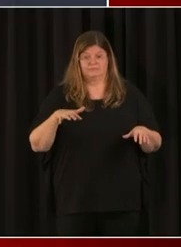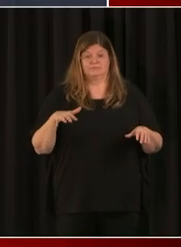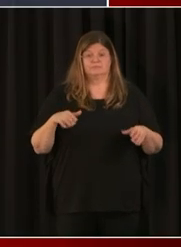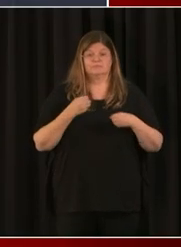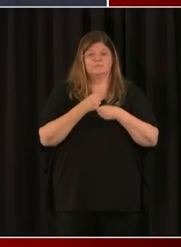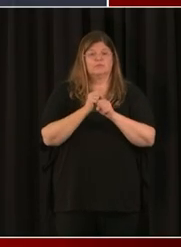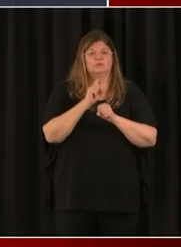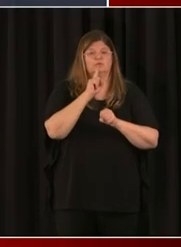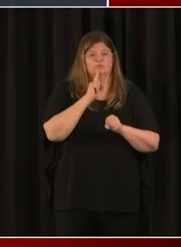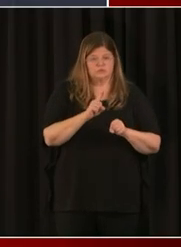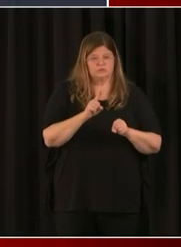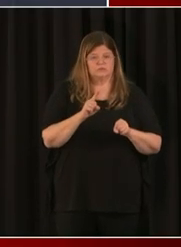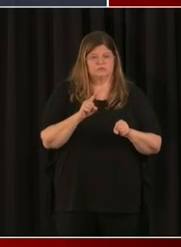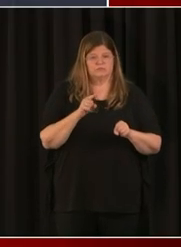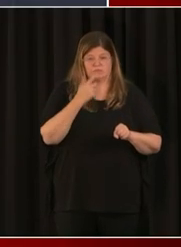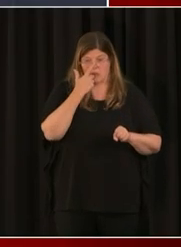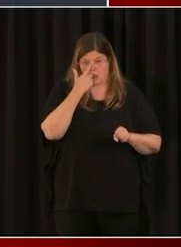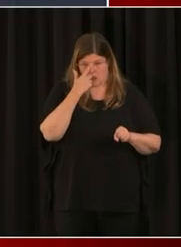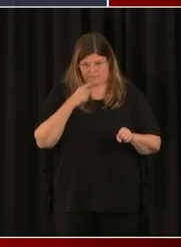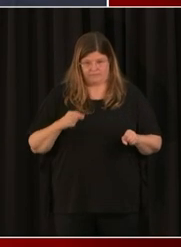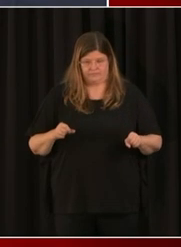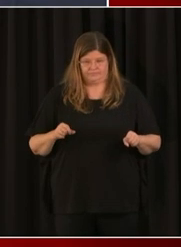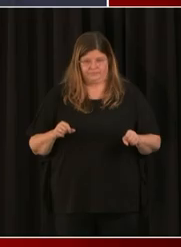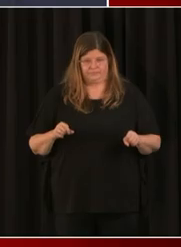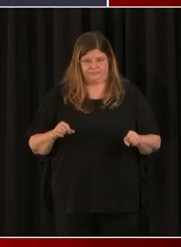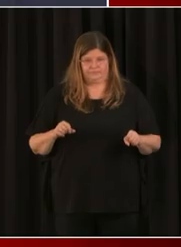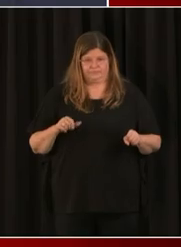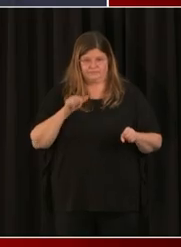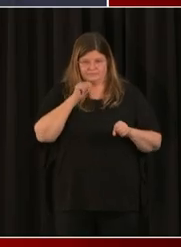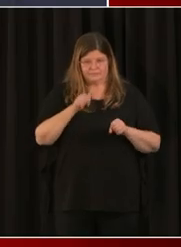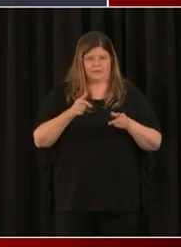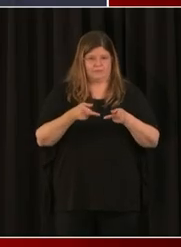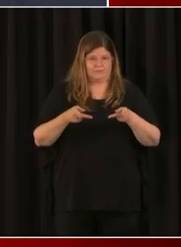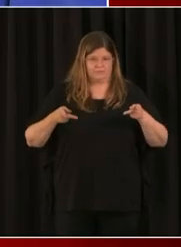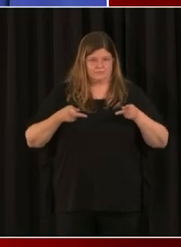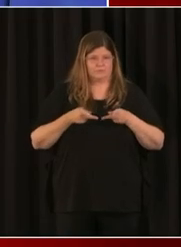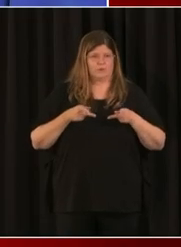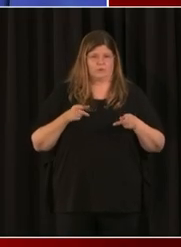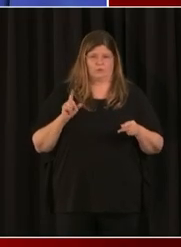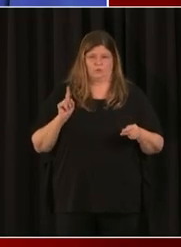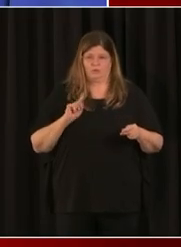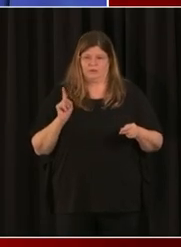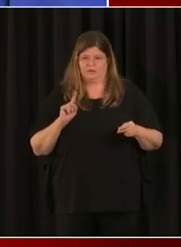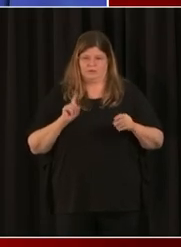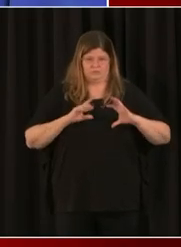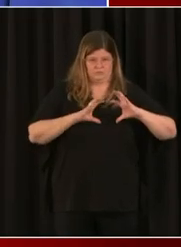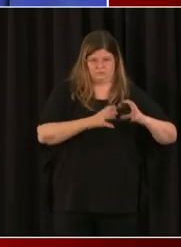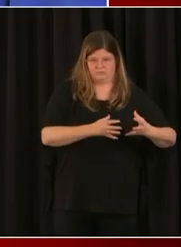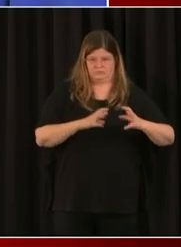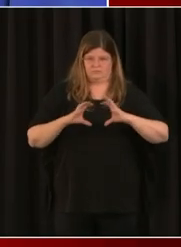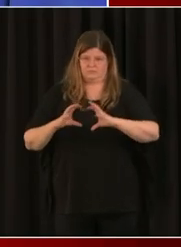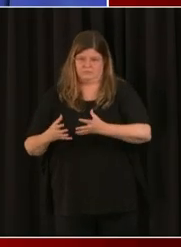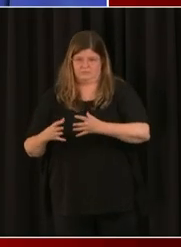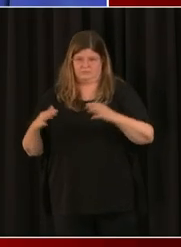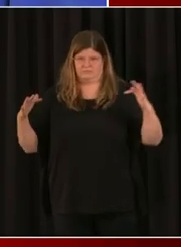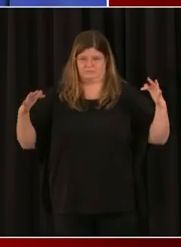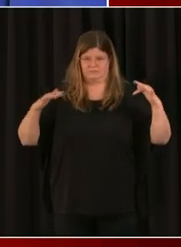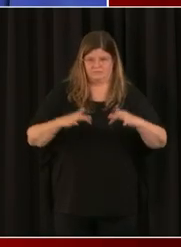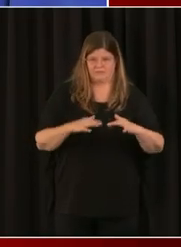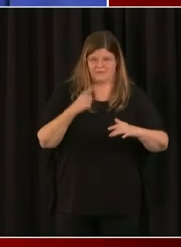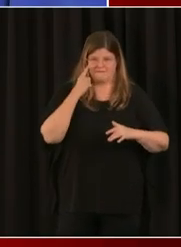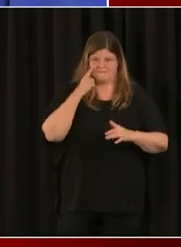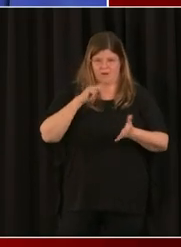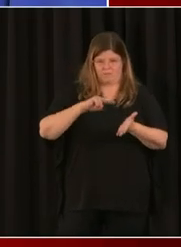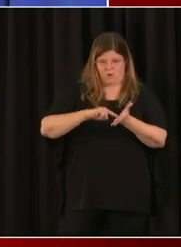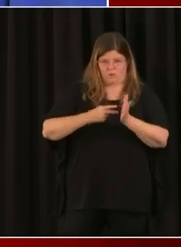make sure that we are not in position where we have groups that have assembled for the